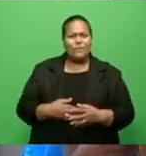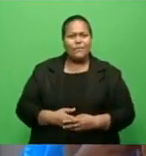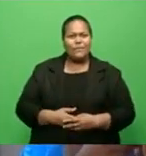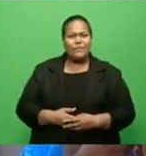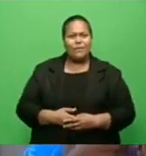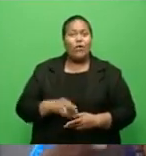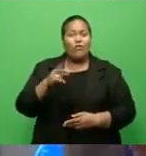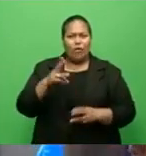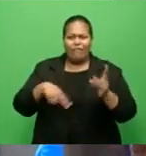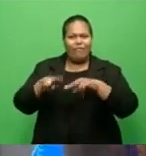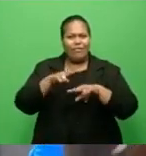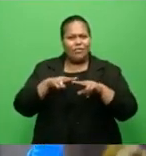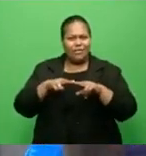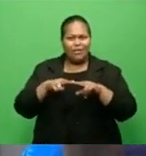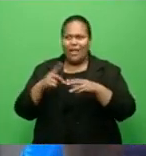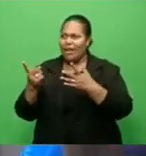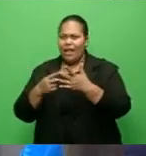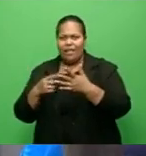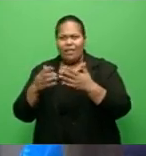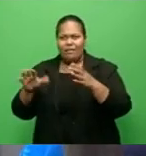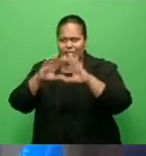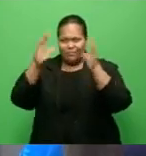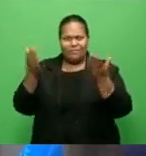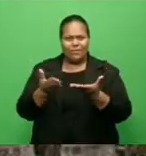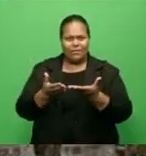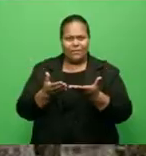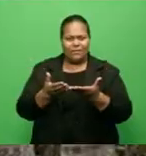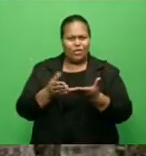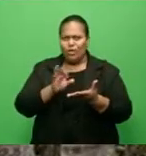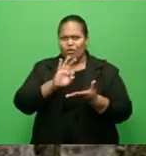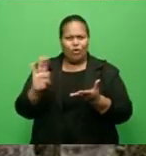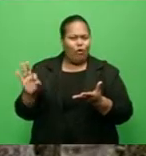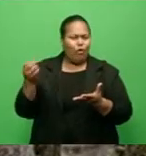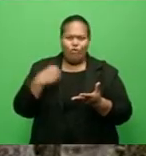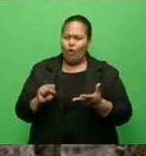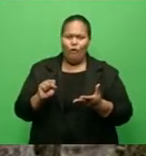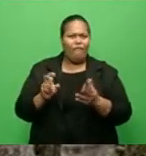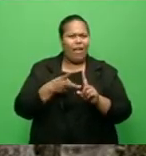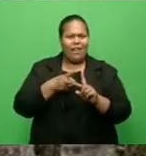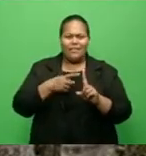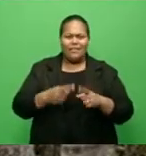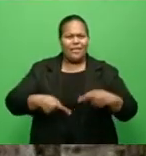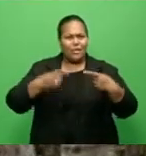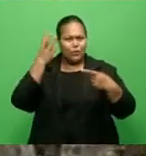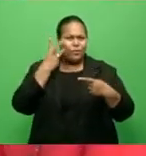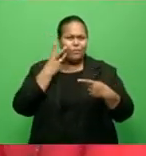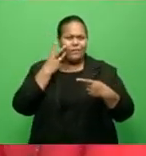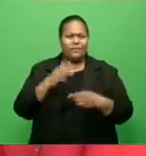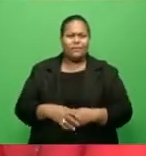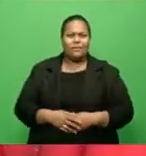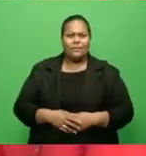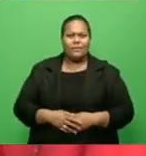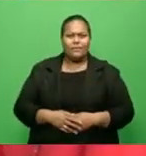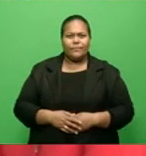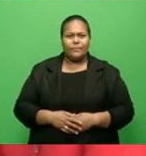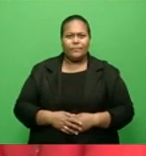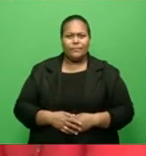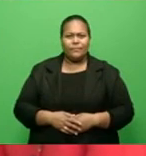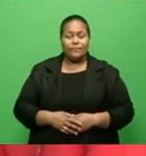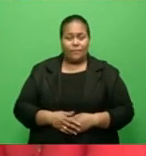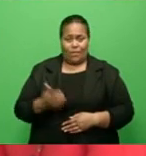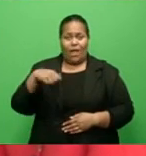this weekend and encouraging the men in these